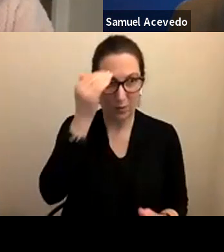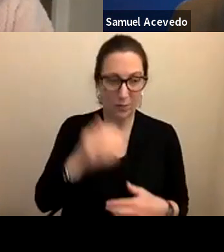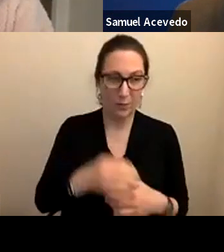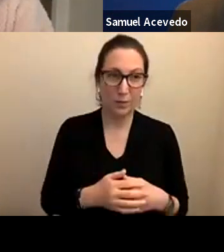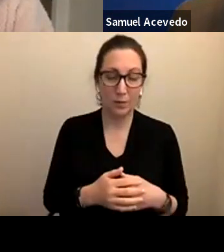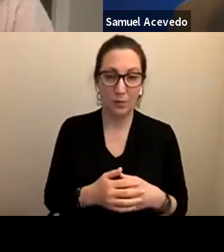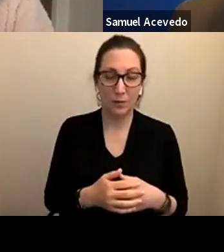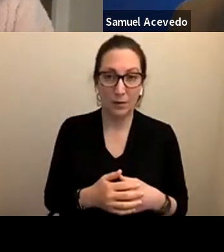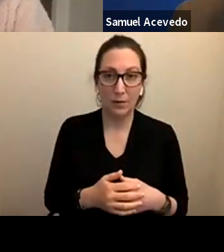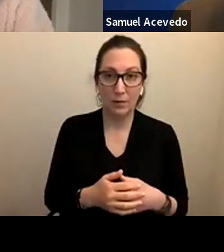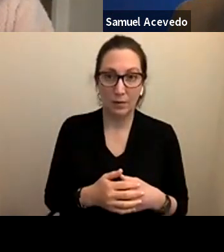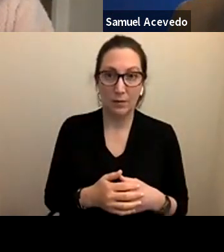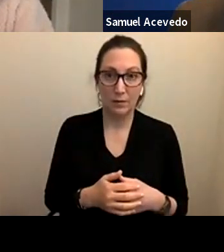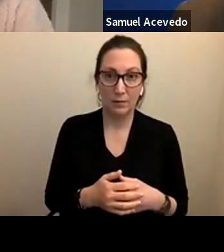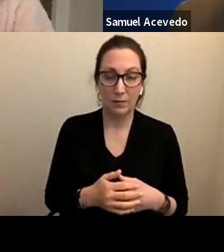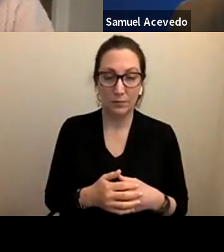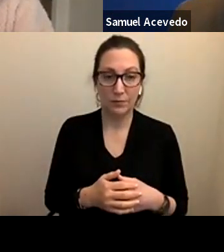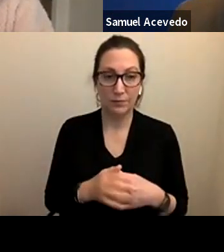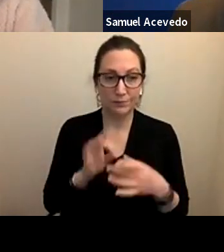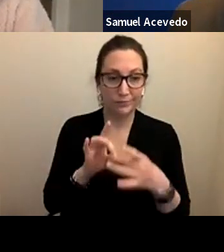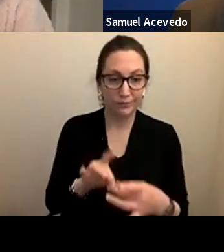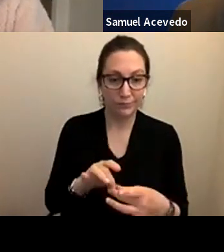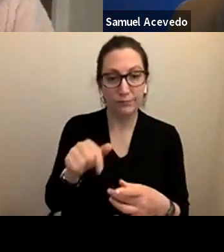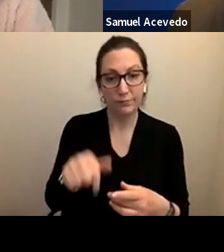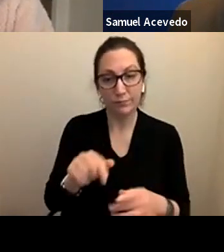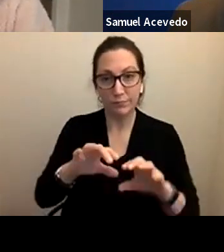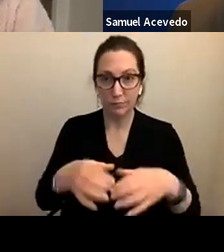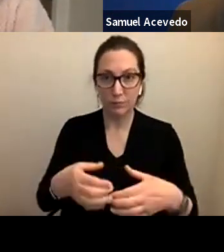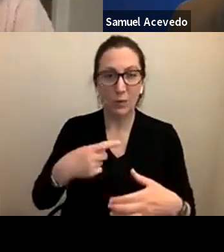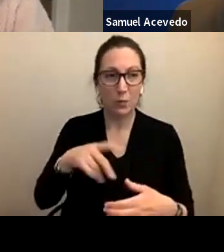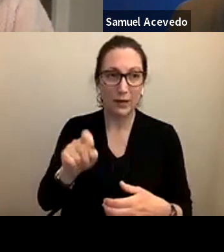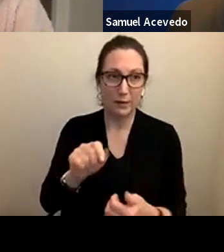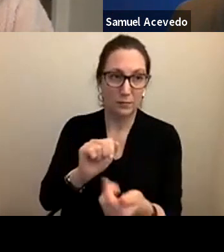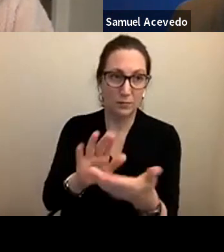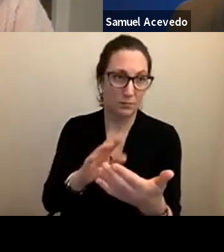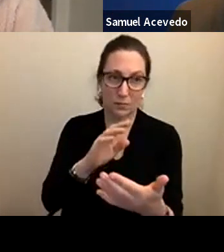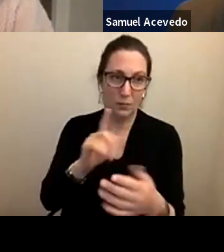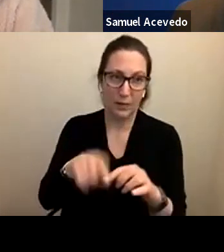now regarding this task force, and we need to address it head on.